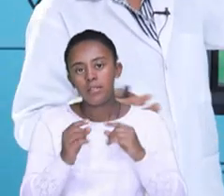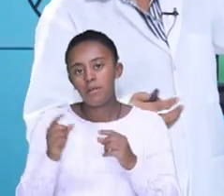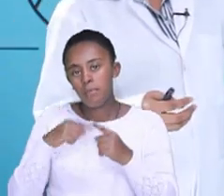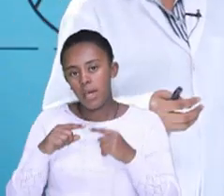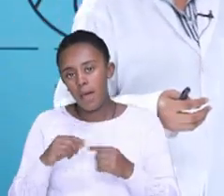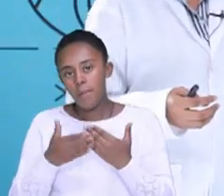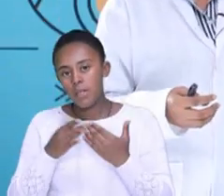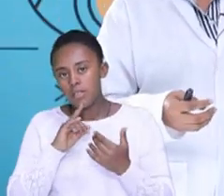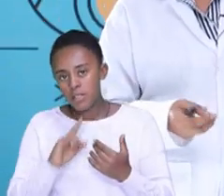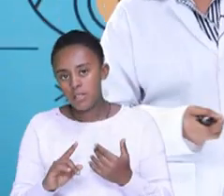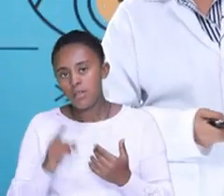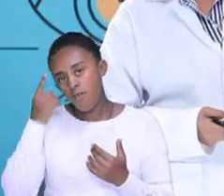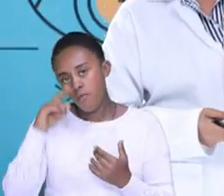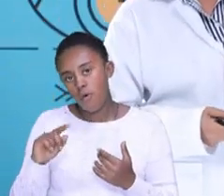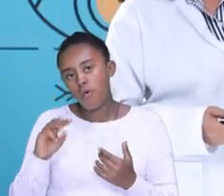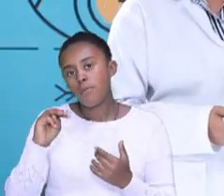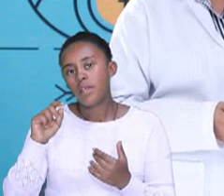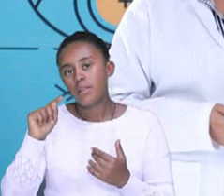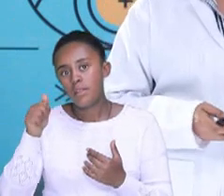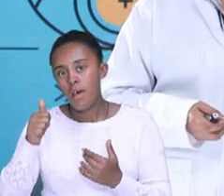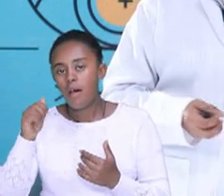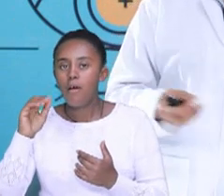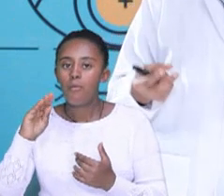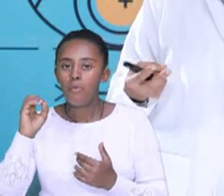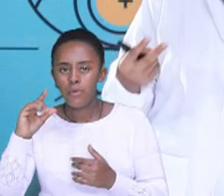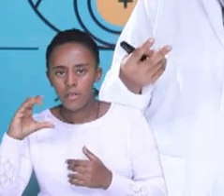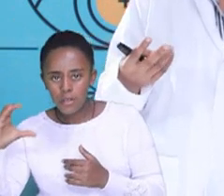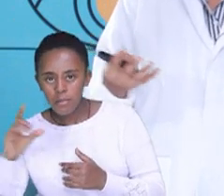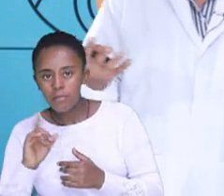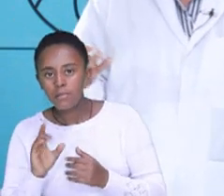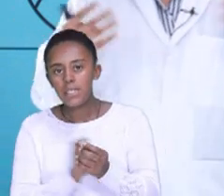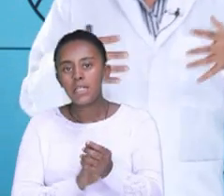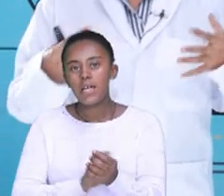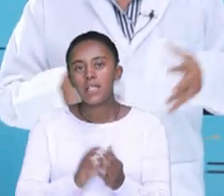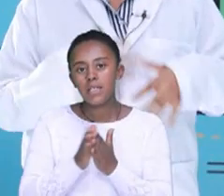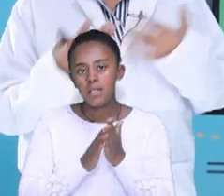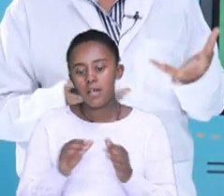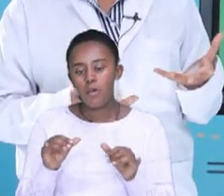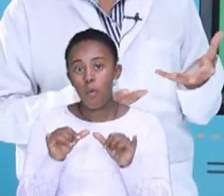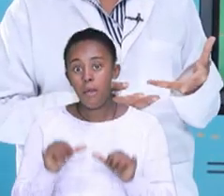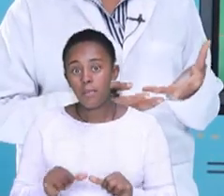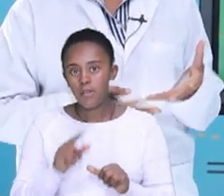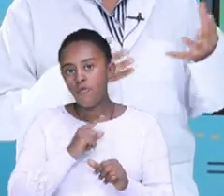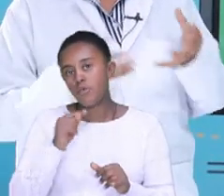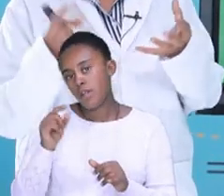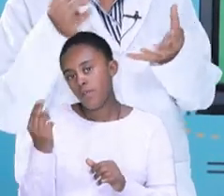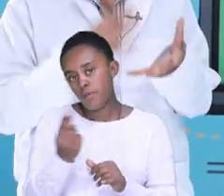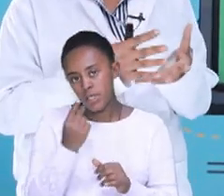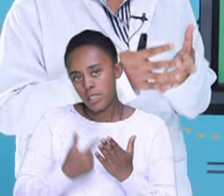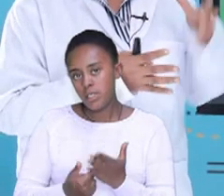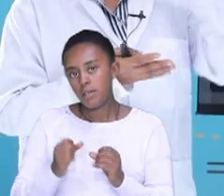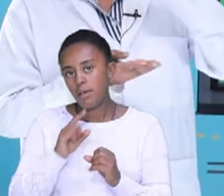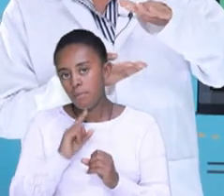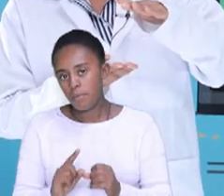easy. And for metabolic requirement, when we say metabolic requirement, cells need requirements for their function. This can